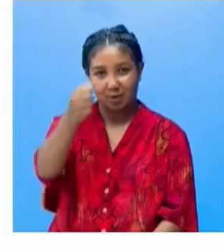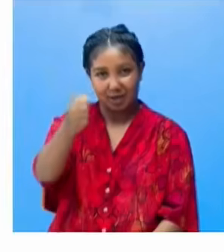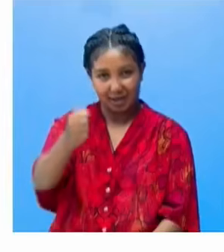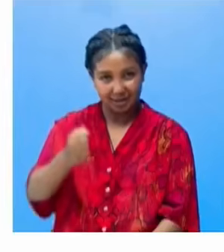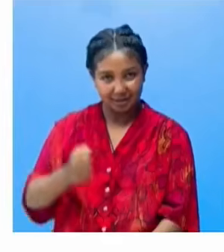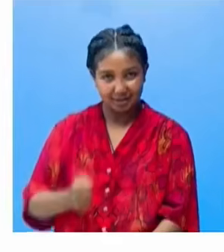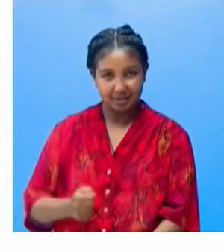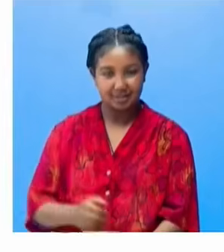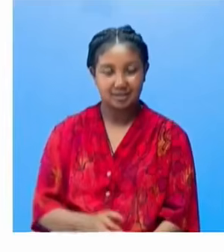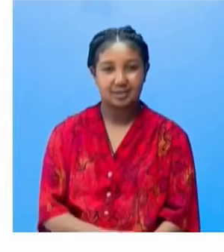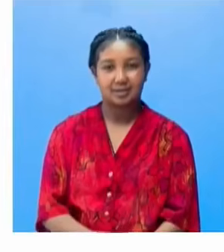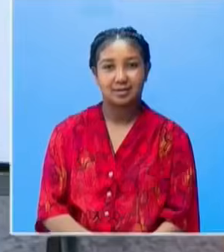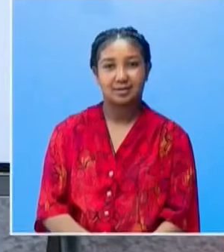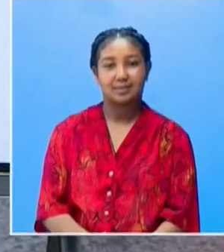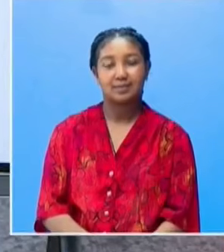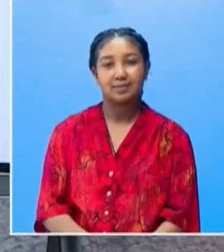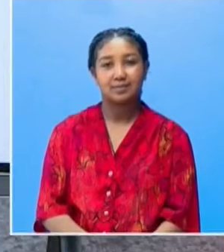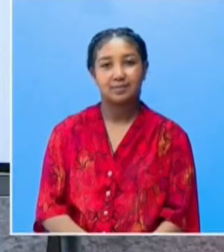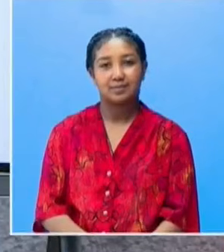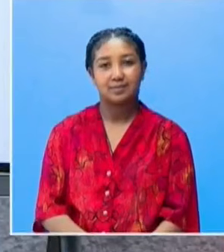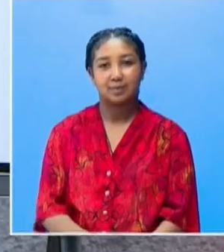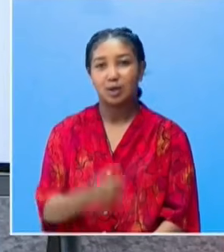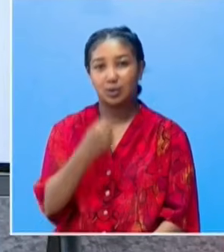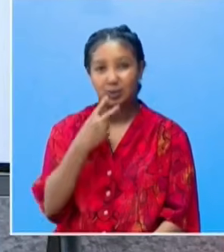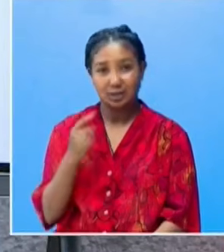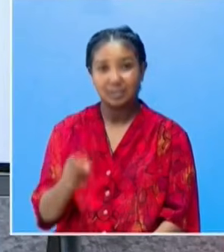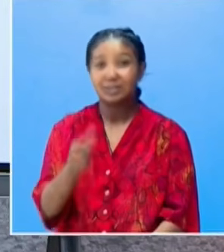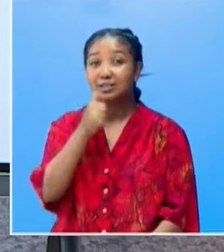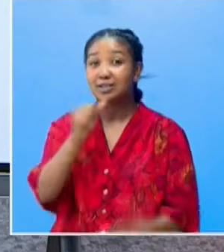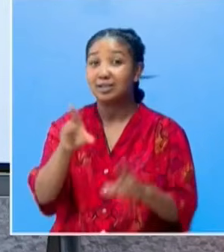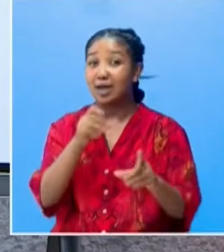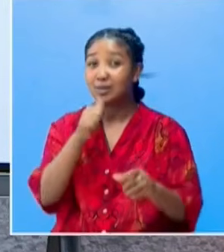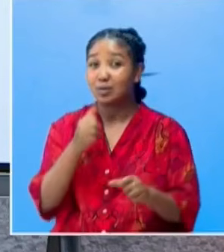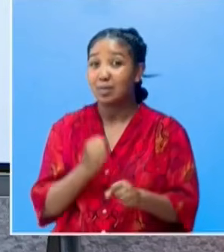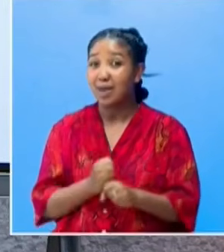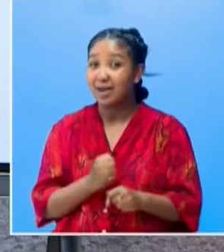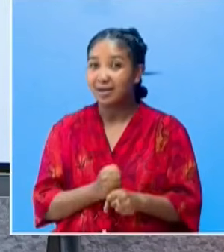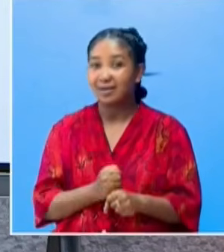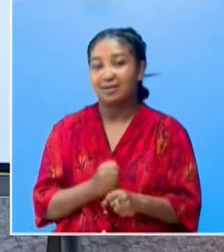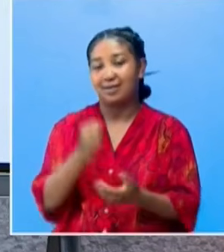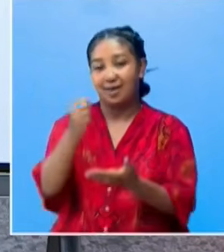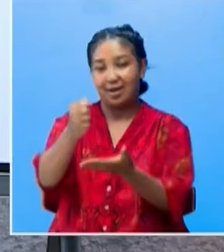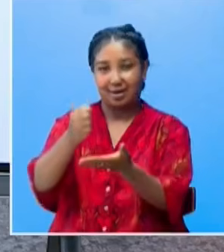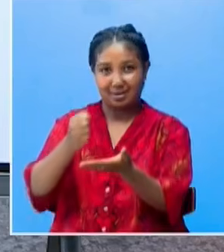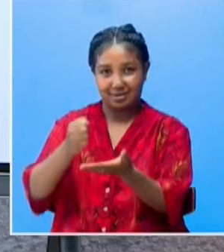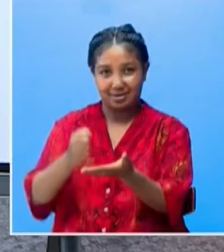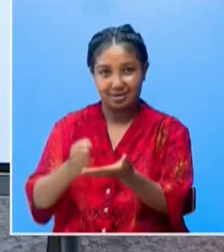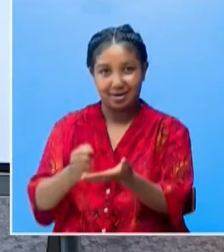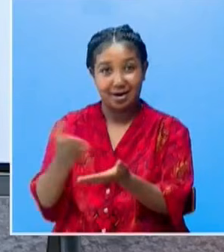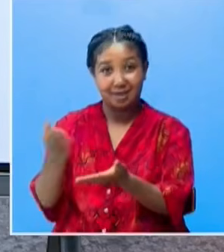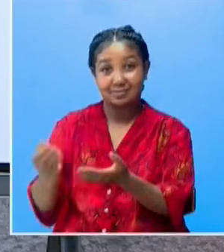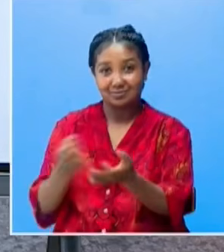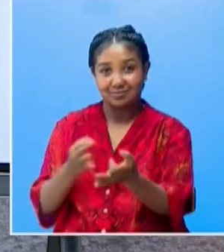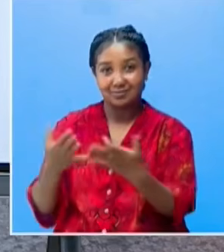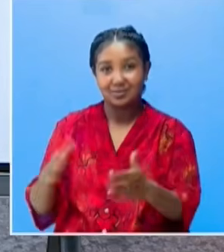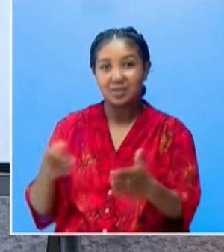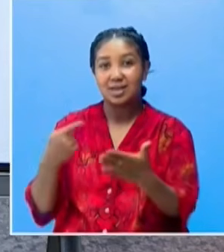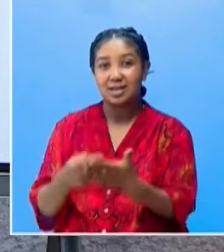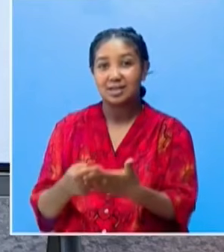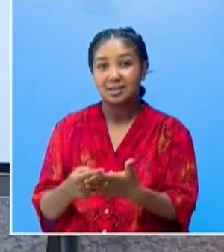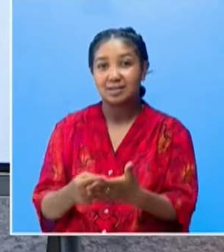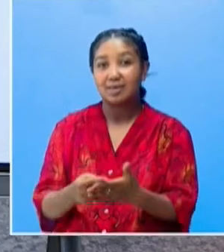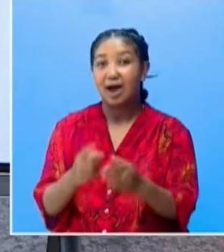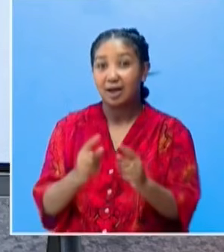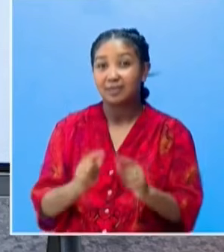She does not make a cake. Look, she does not make a cake. As I told you earlier, here, since it